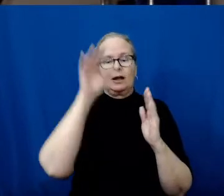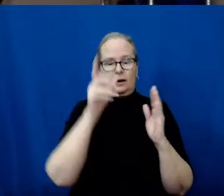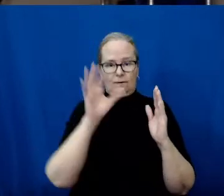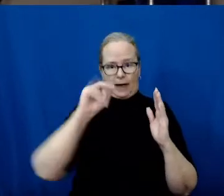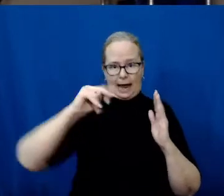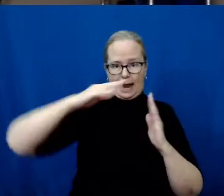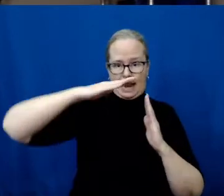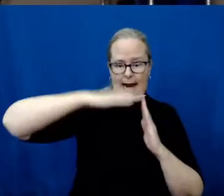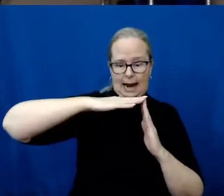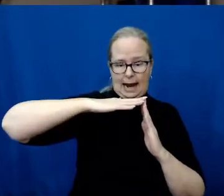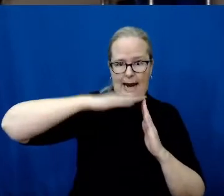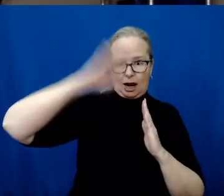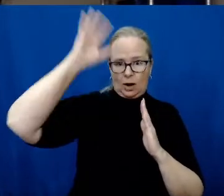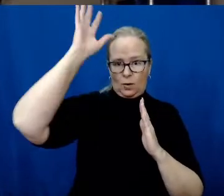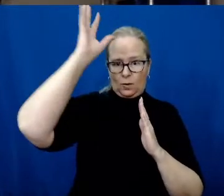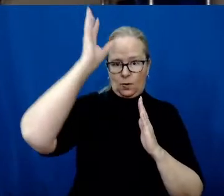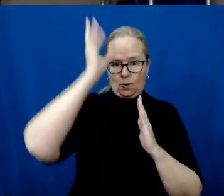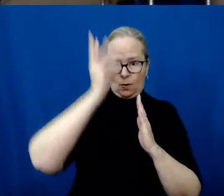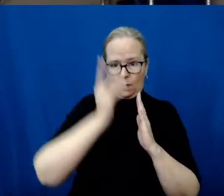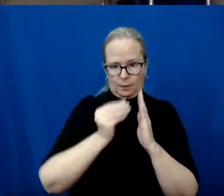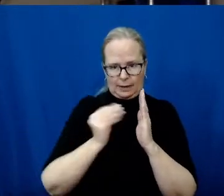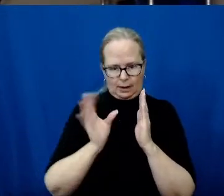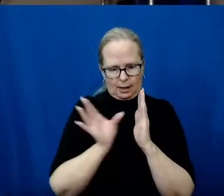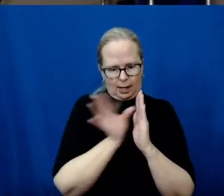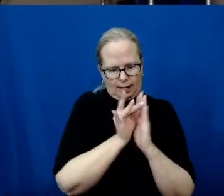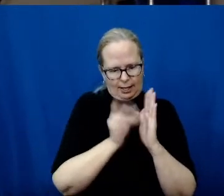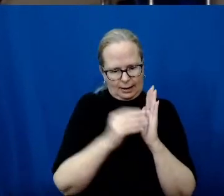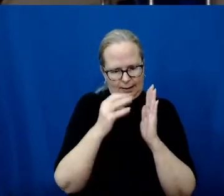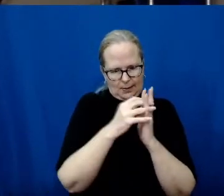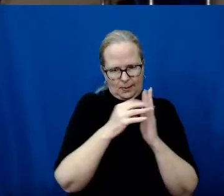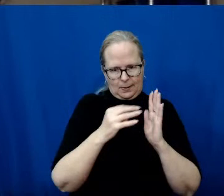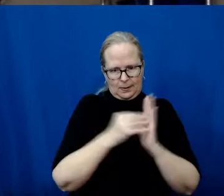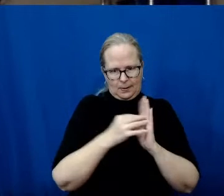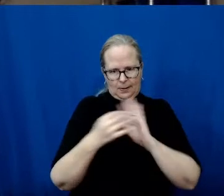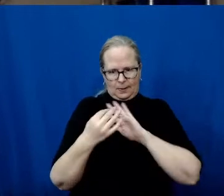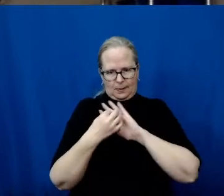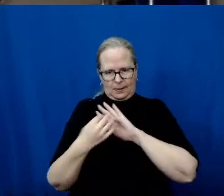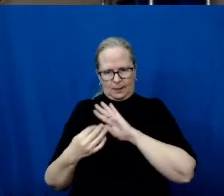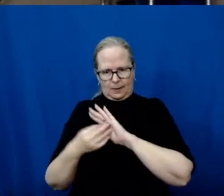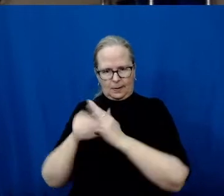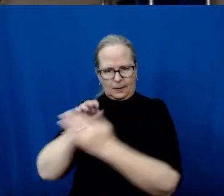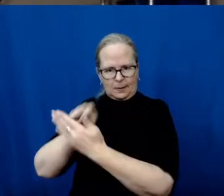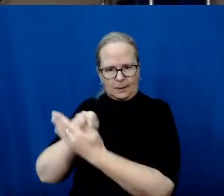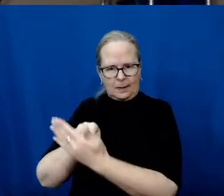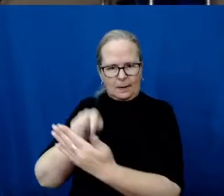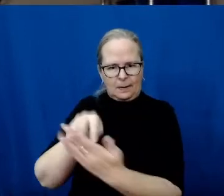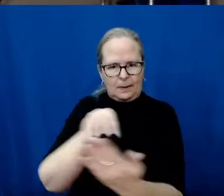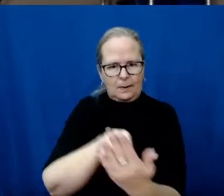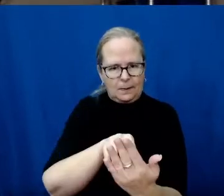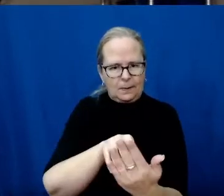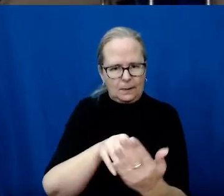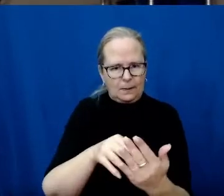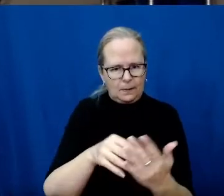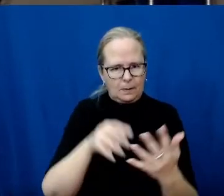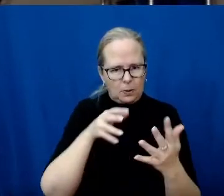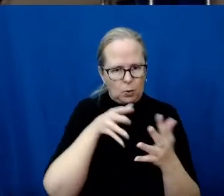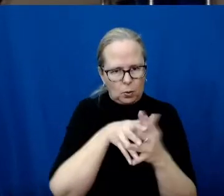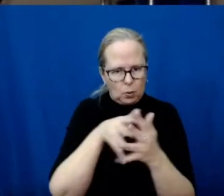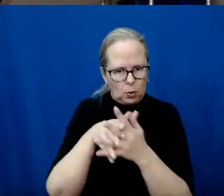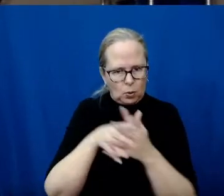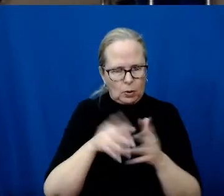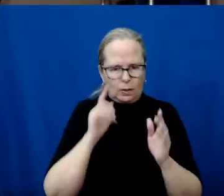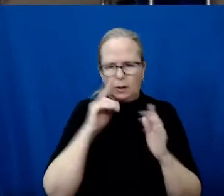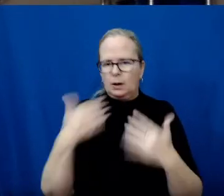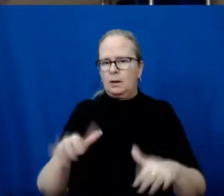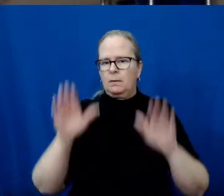so that's kind of one of the really amazing things about this design, and the ability to kind of just build something